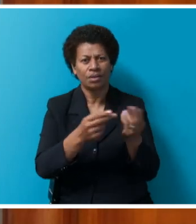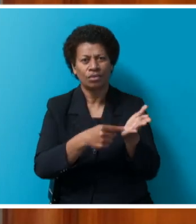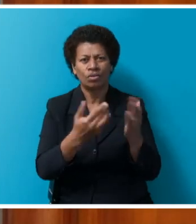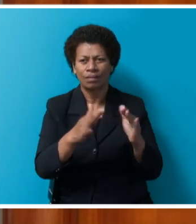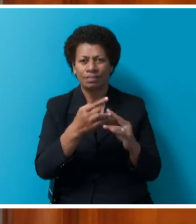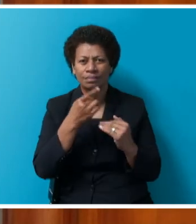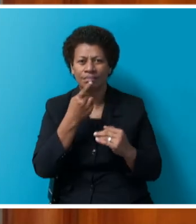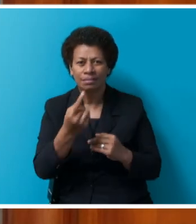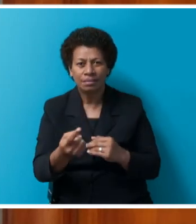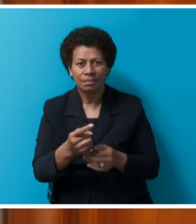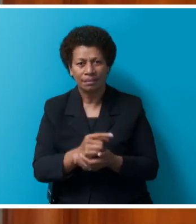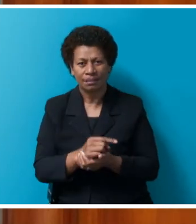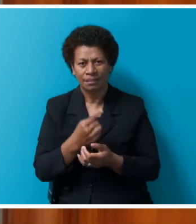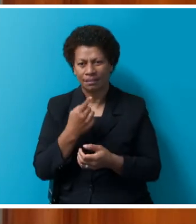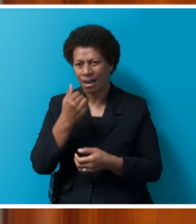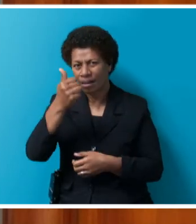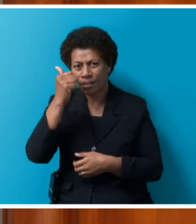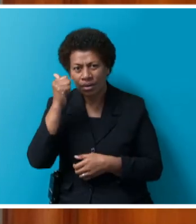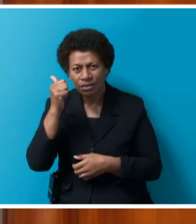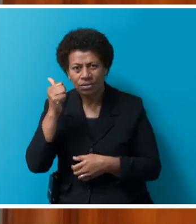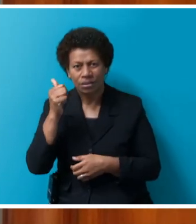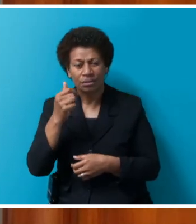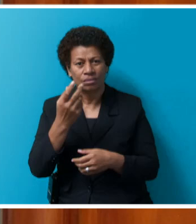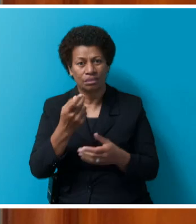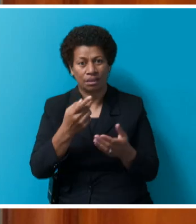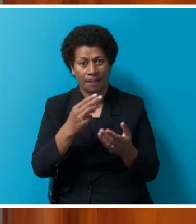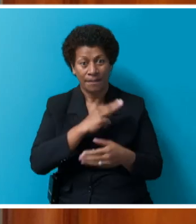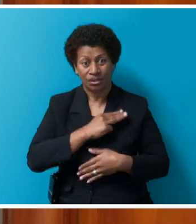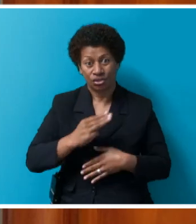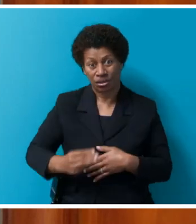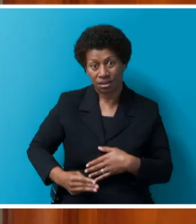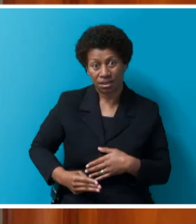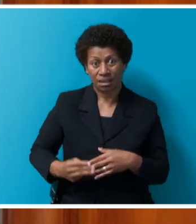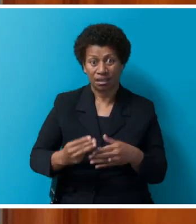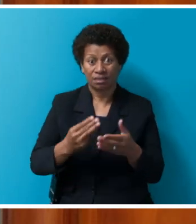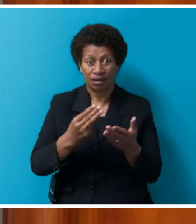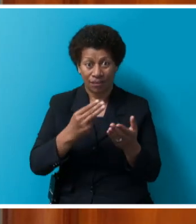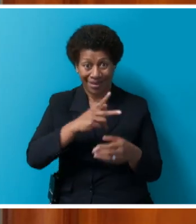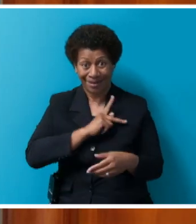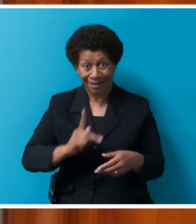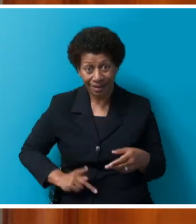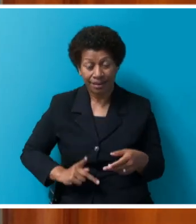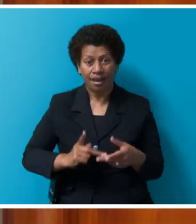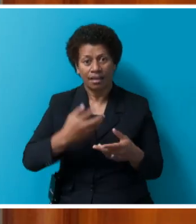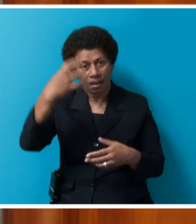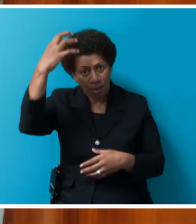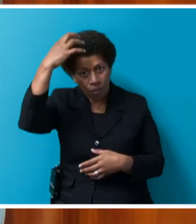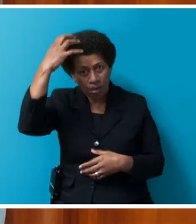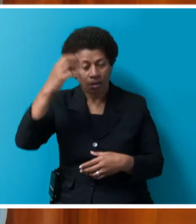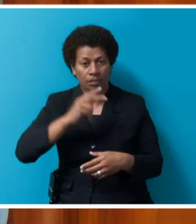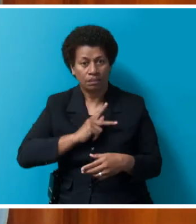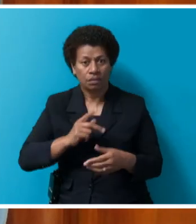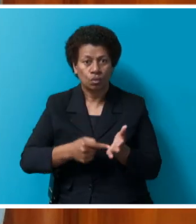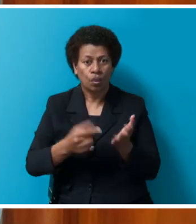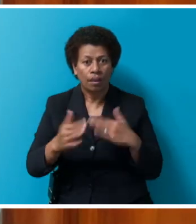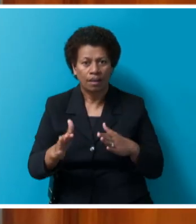profound apology to His Majesty the King of Tonga, Her Majesty the Queen of Tonga, and the people of Tonga whose dignity he has